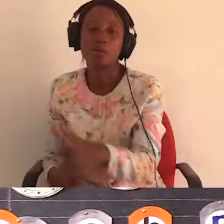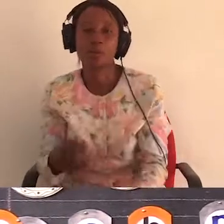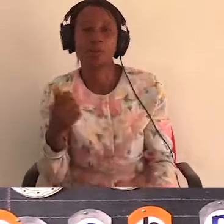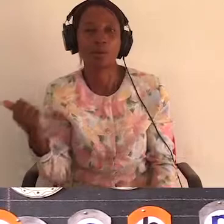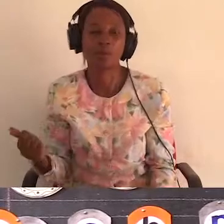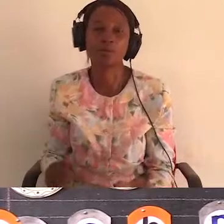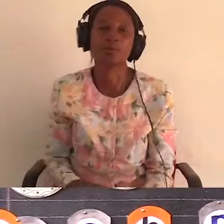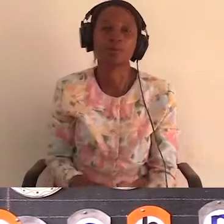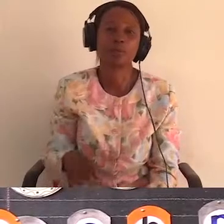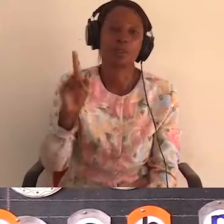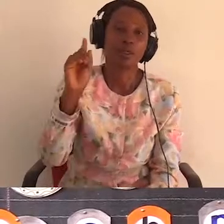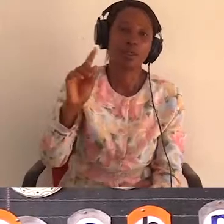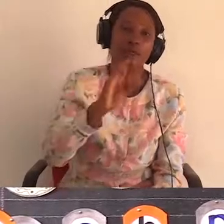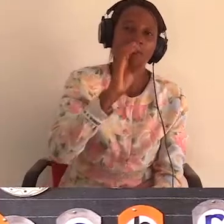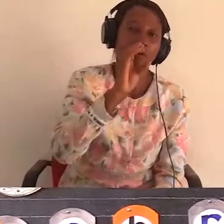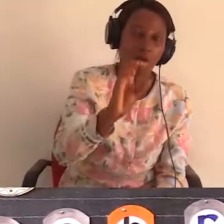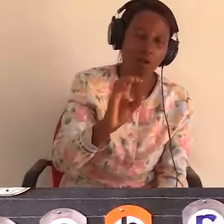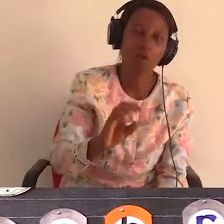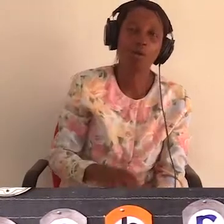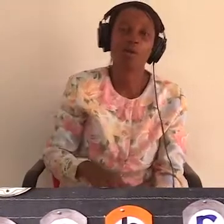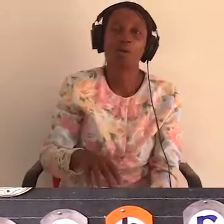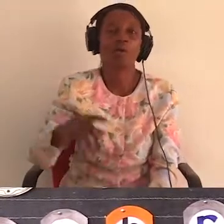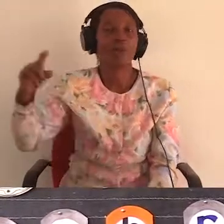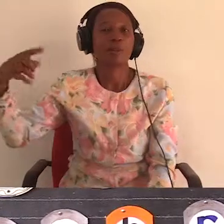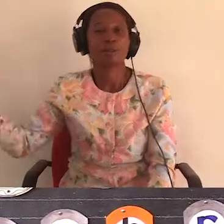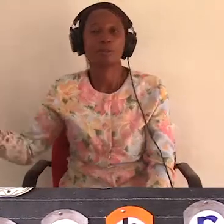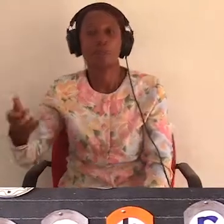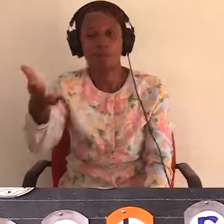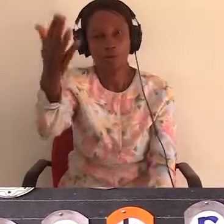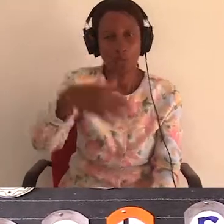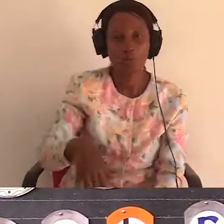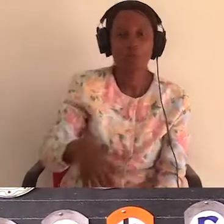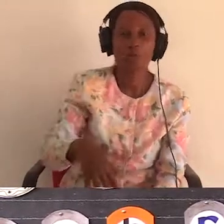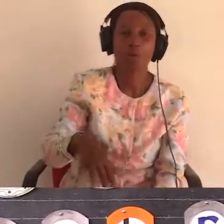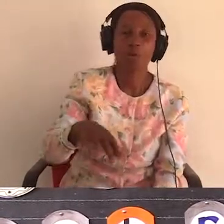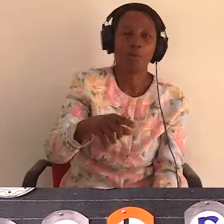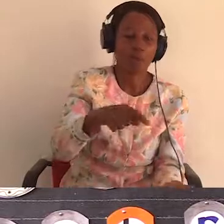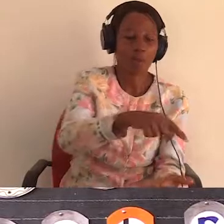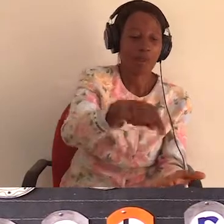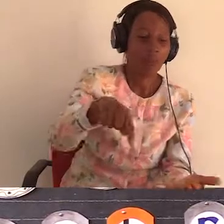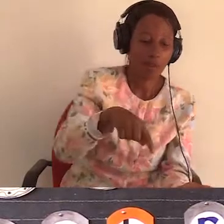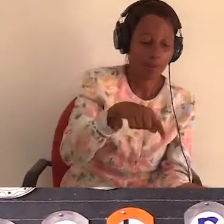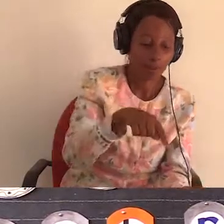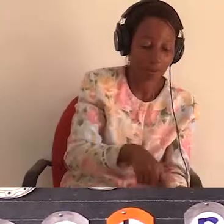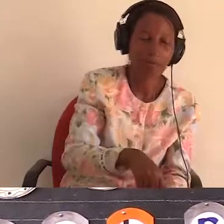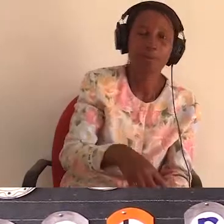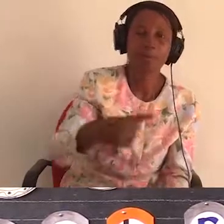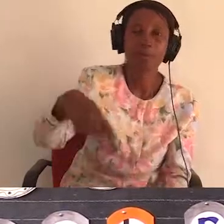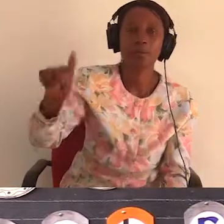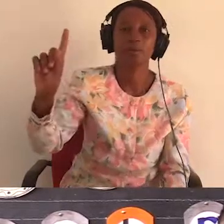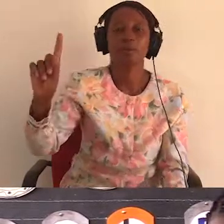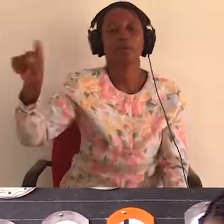sound, you come and place the right sound on it. Is that understood? Now let's